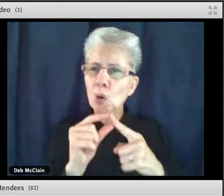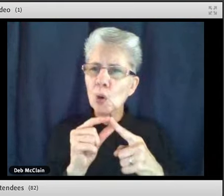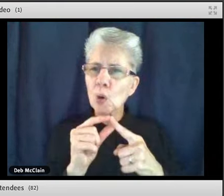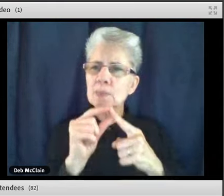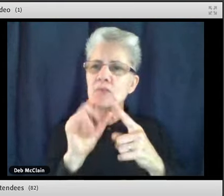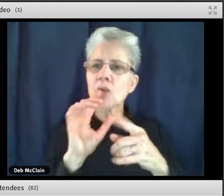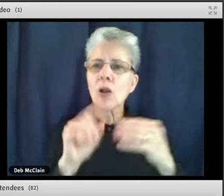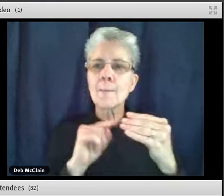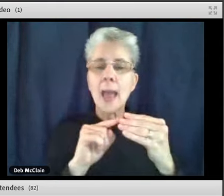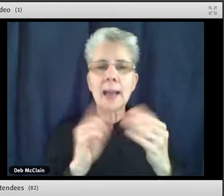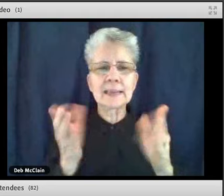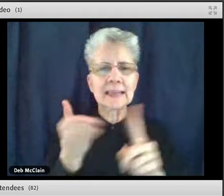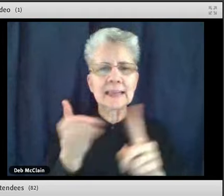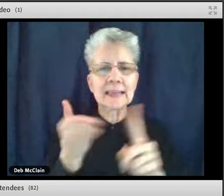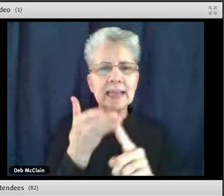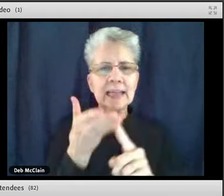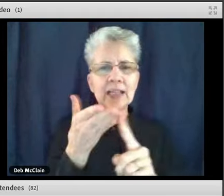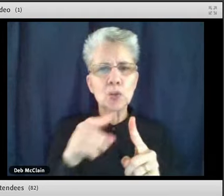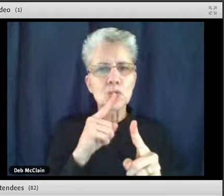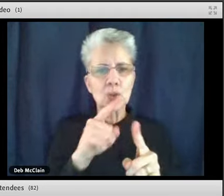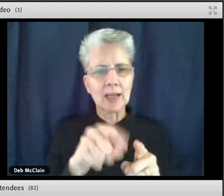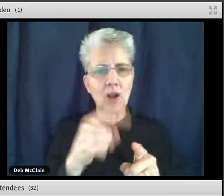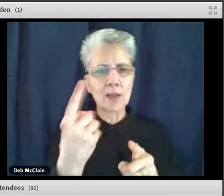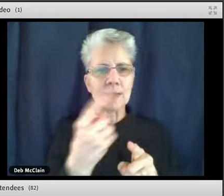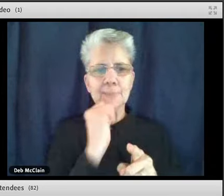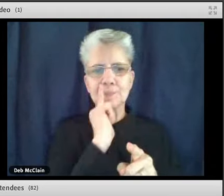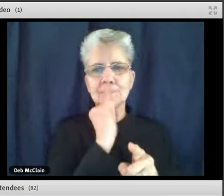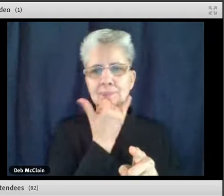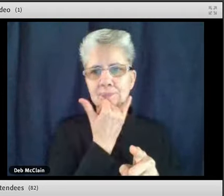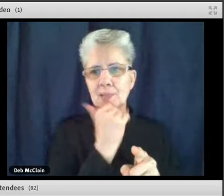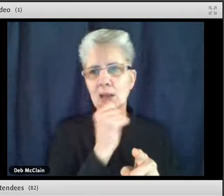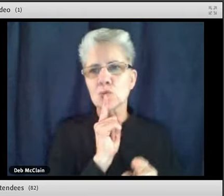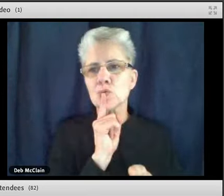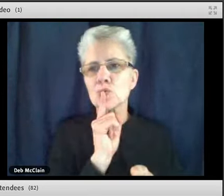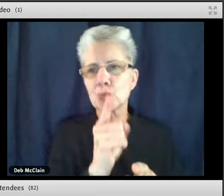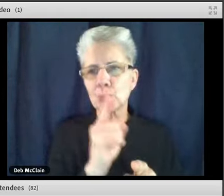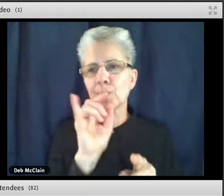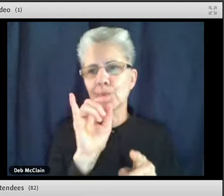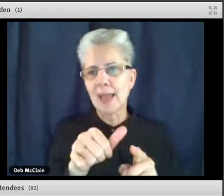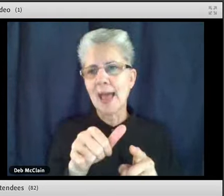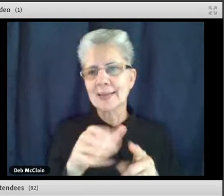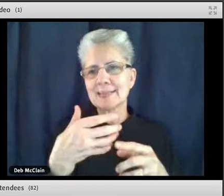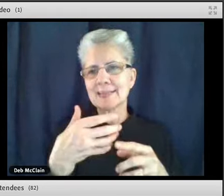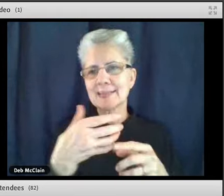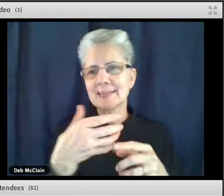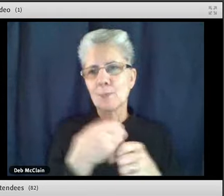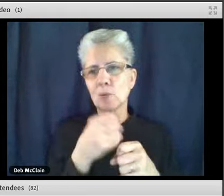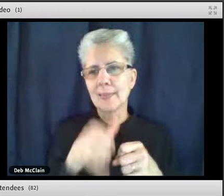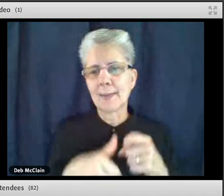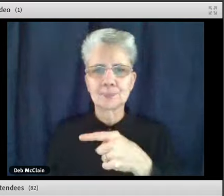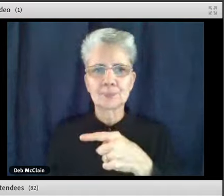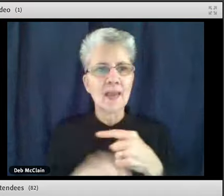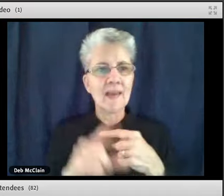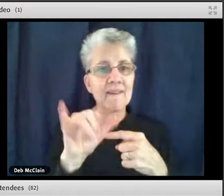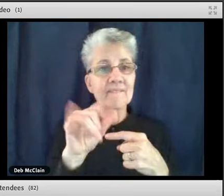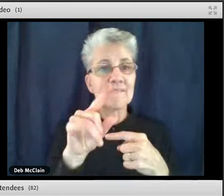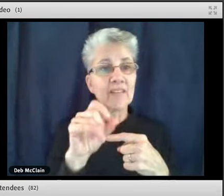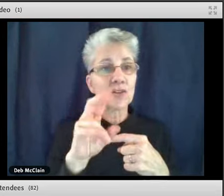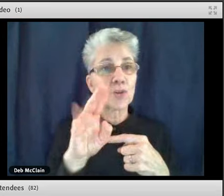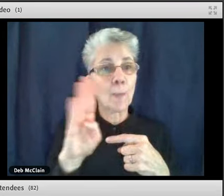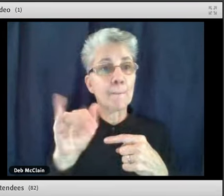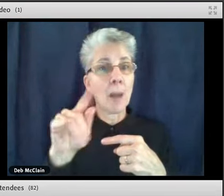It's just how they like things. And we like things the way we like them. And so, um, thinking about looking at